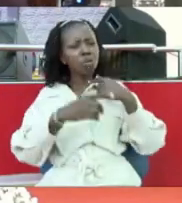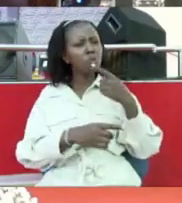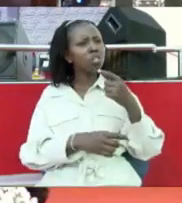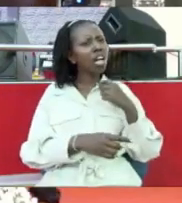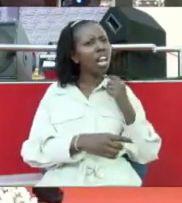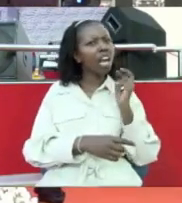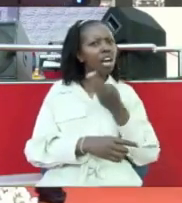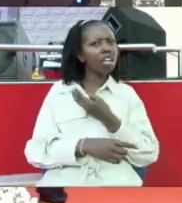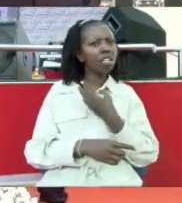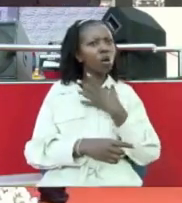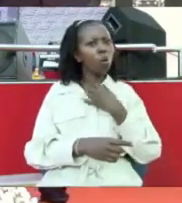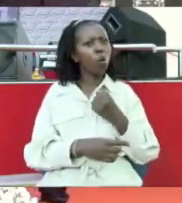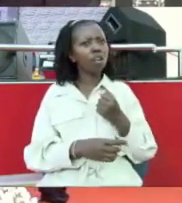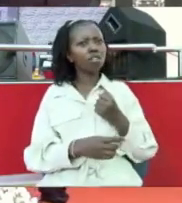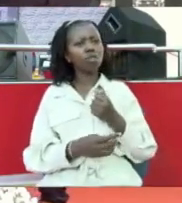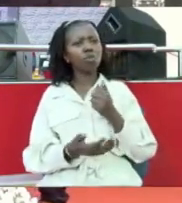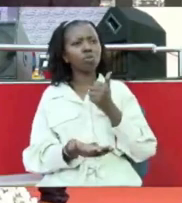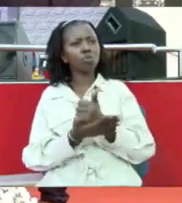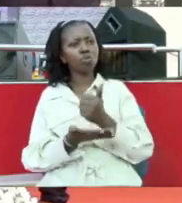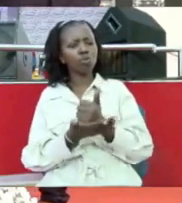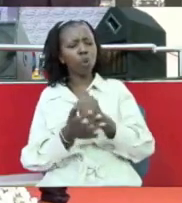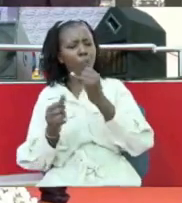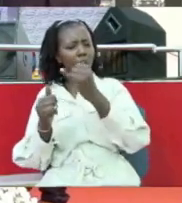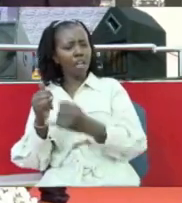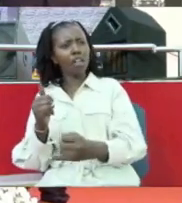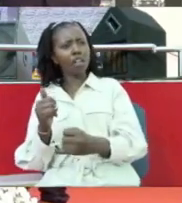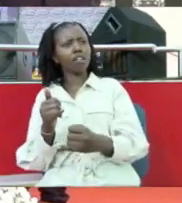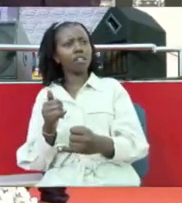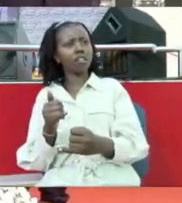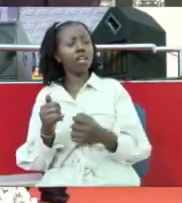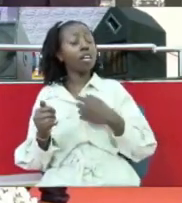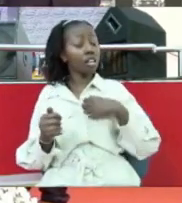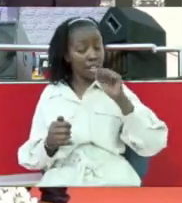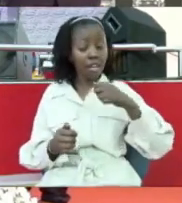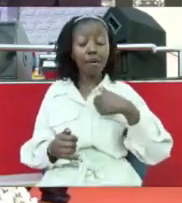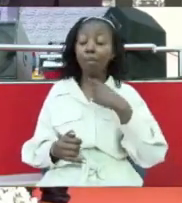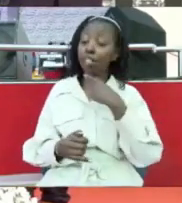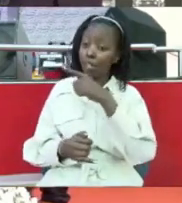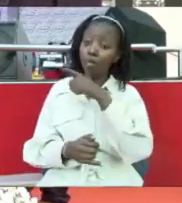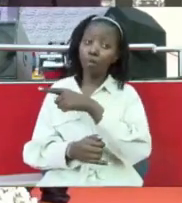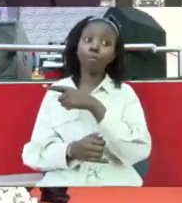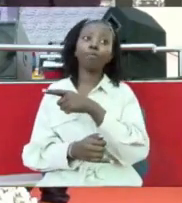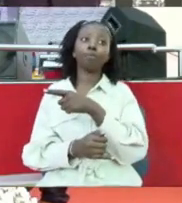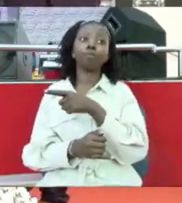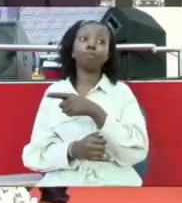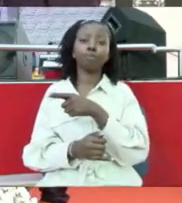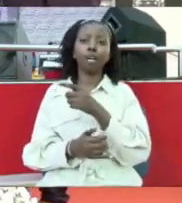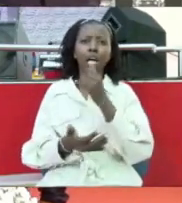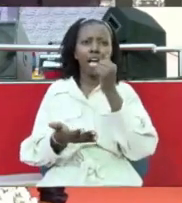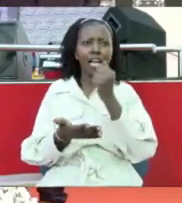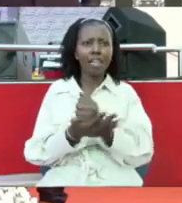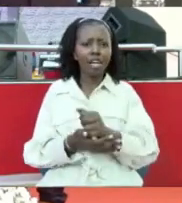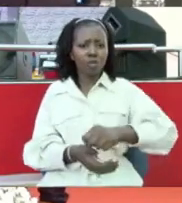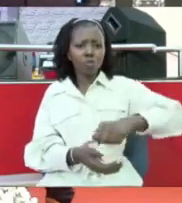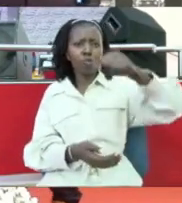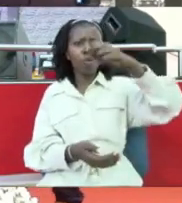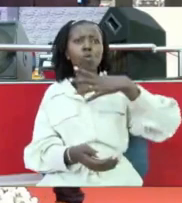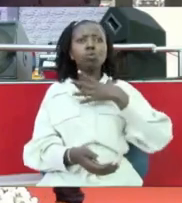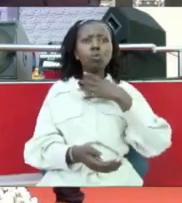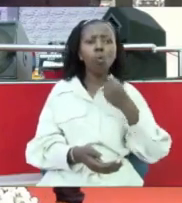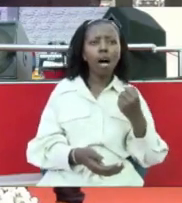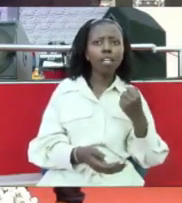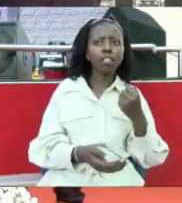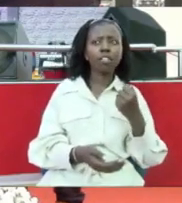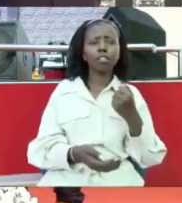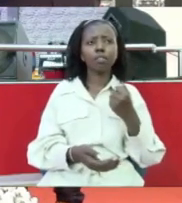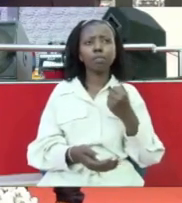day they want to sack me. Walikuwa wanataka kunifuta wakati uliopita. Yeah, I told you. Nimekuambia ndio. That employer, once they employ